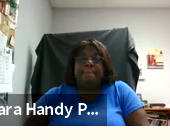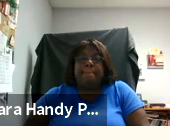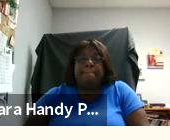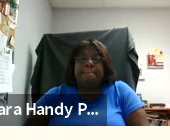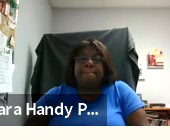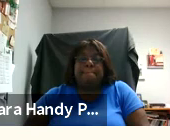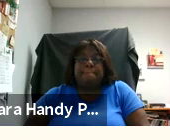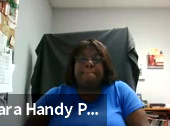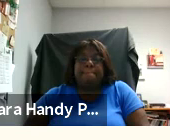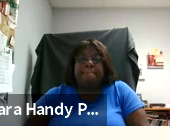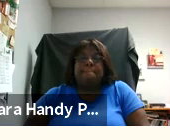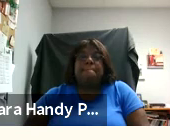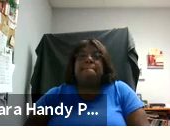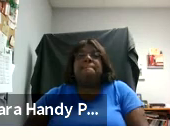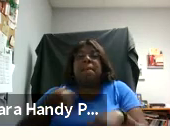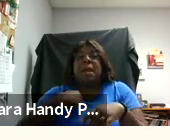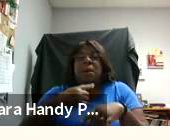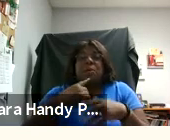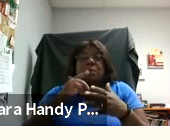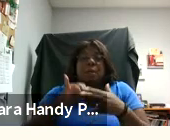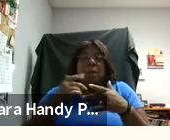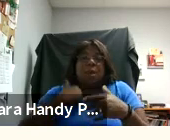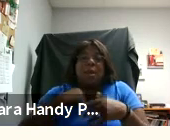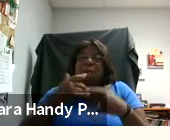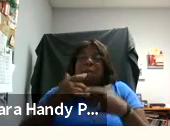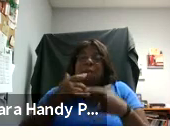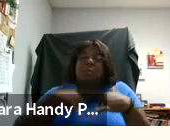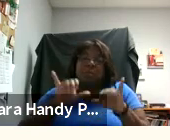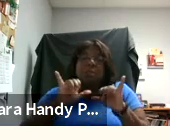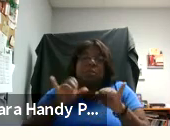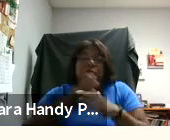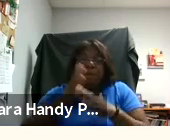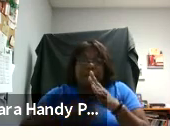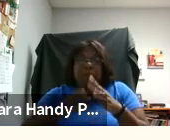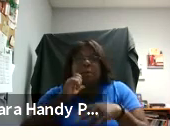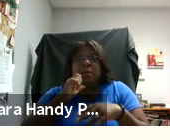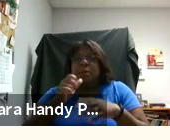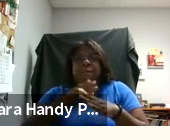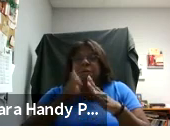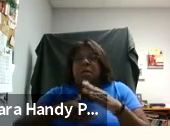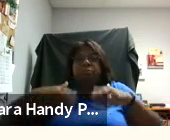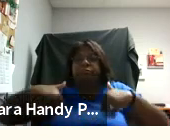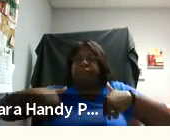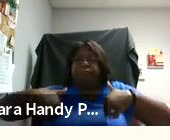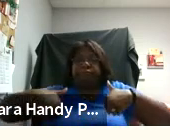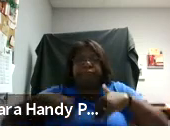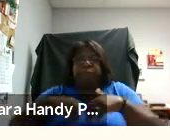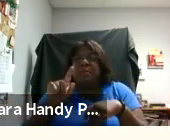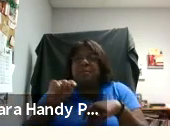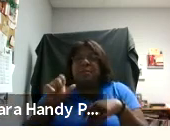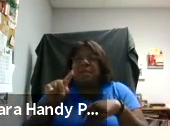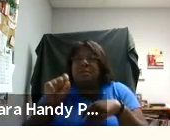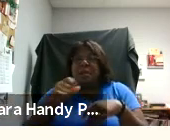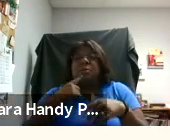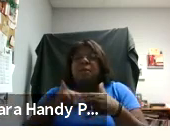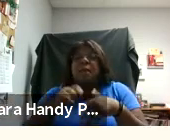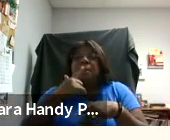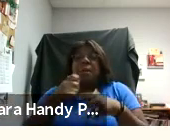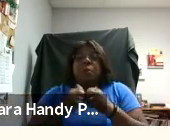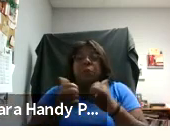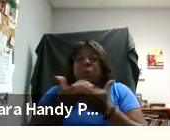And I will say I'm still finalizing these. These are not final, the stats. And I will say that because with the new